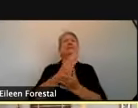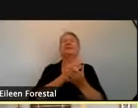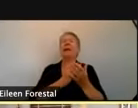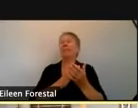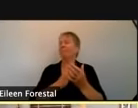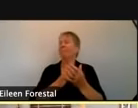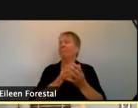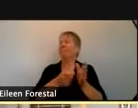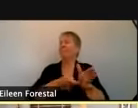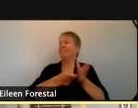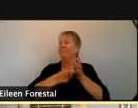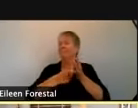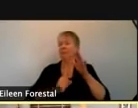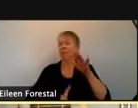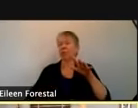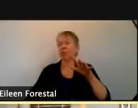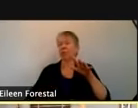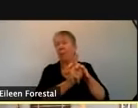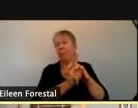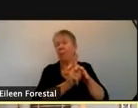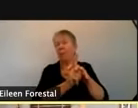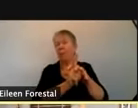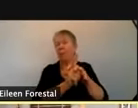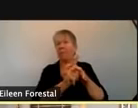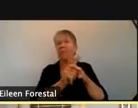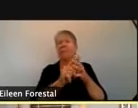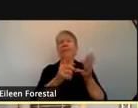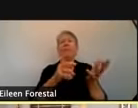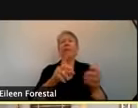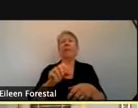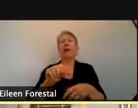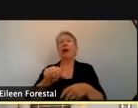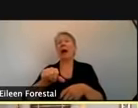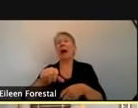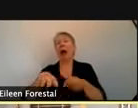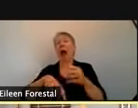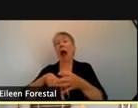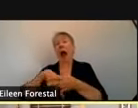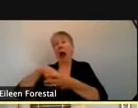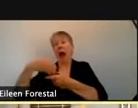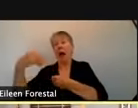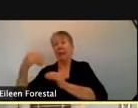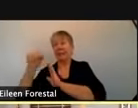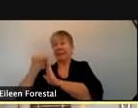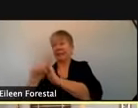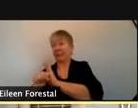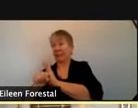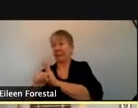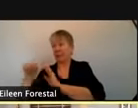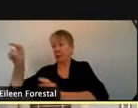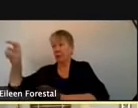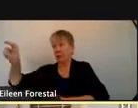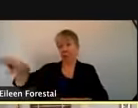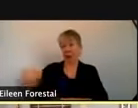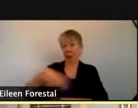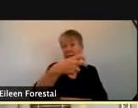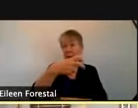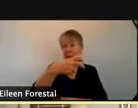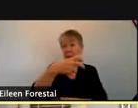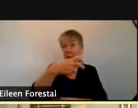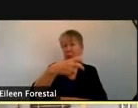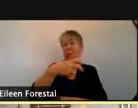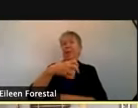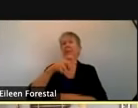stand. Out-of-state transfers are appointment only starting today. CDL renewals, that's commercial